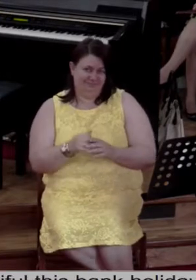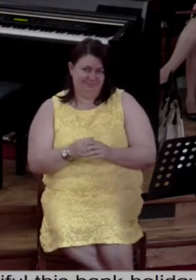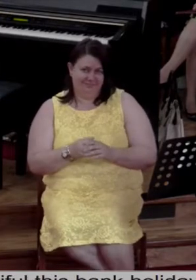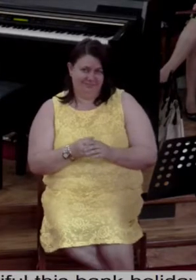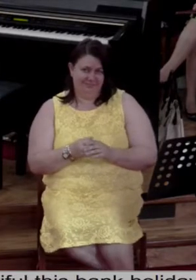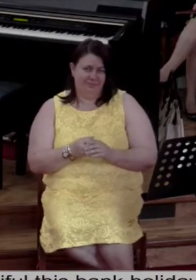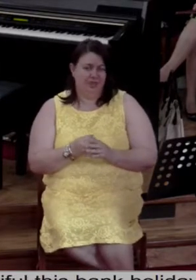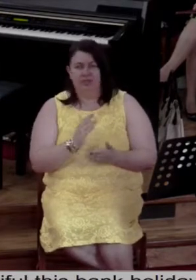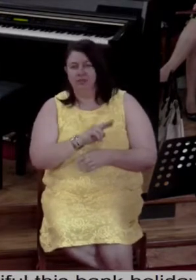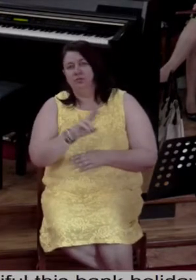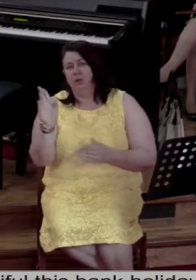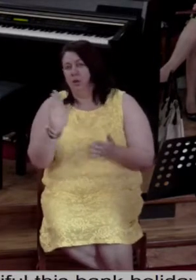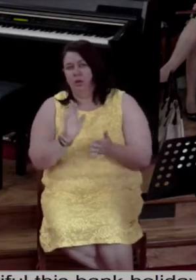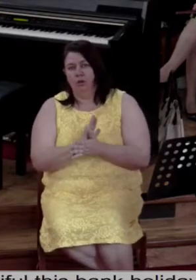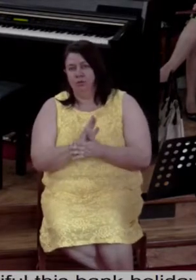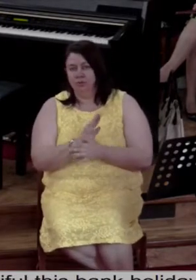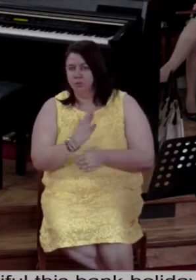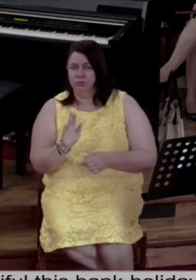wasn't a holiday.